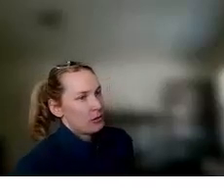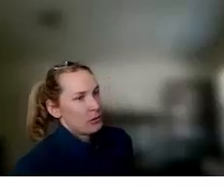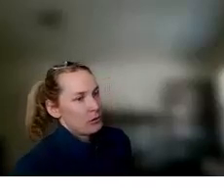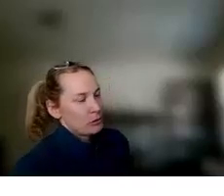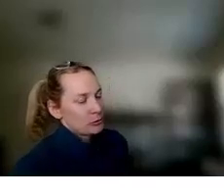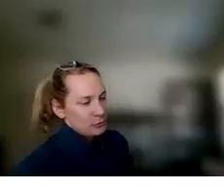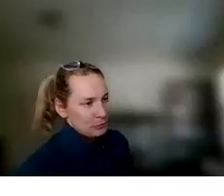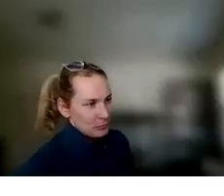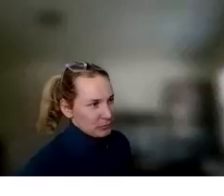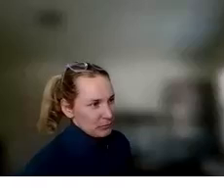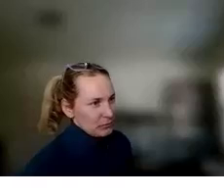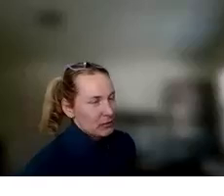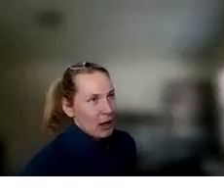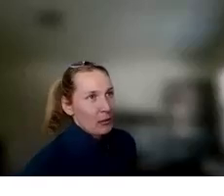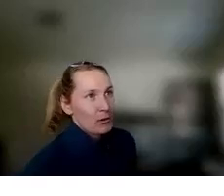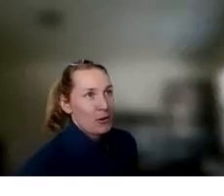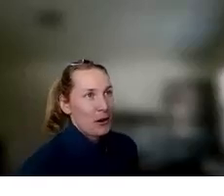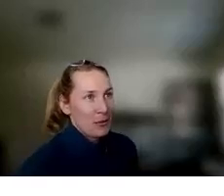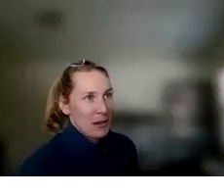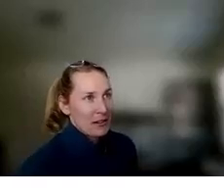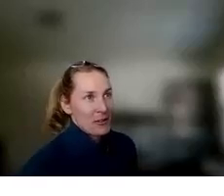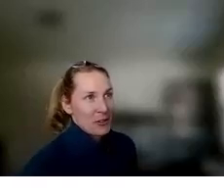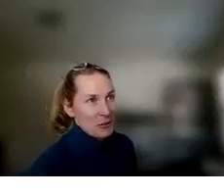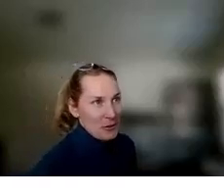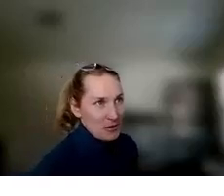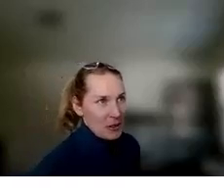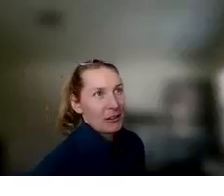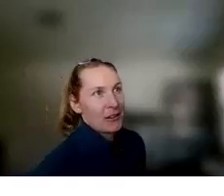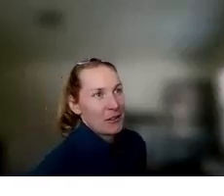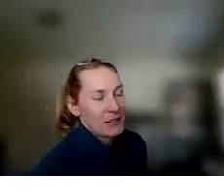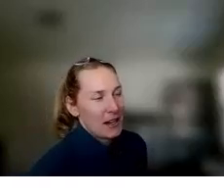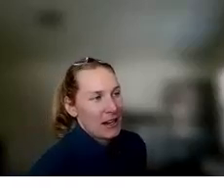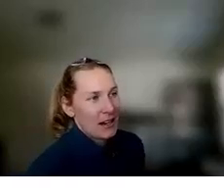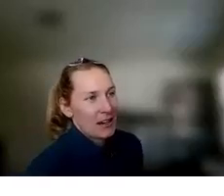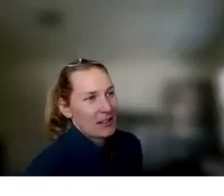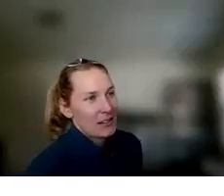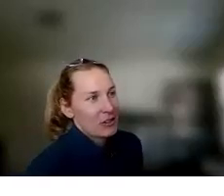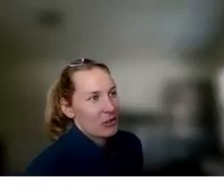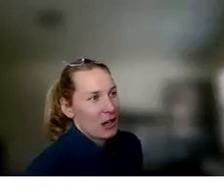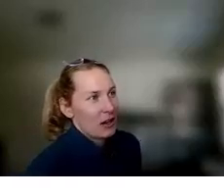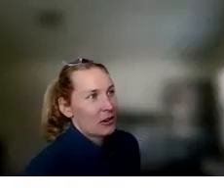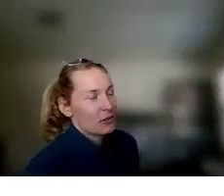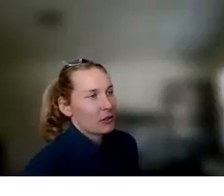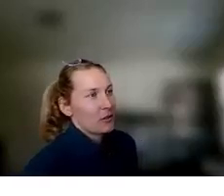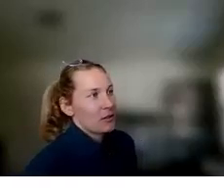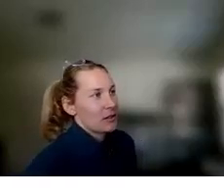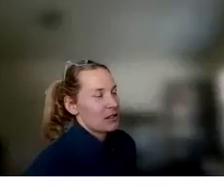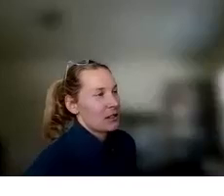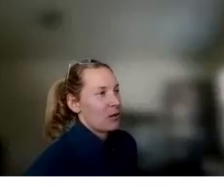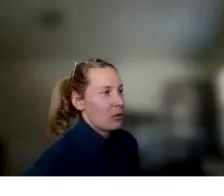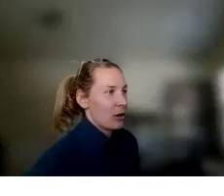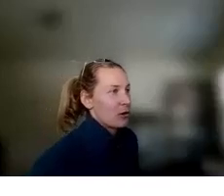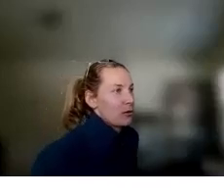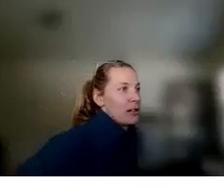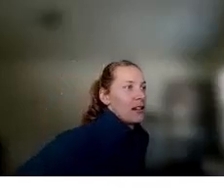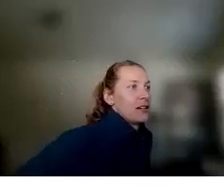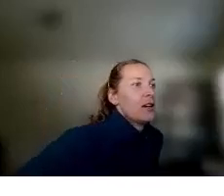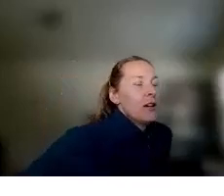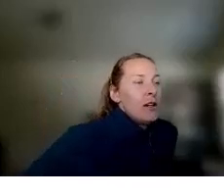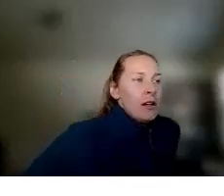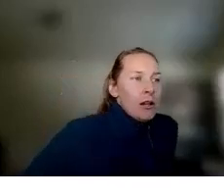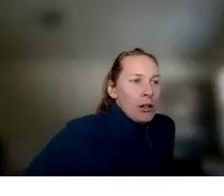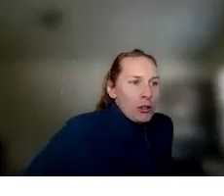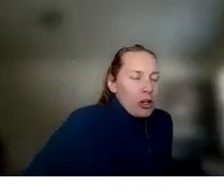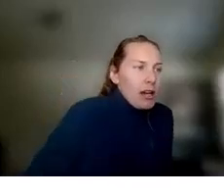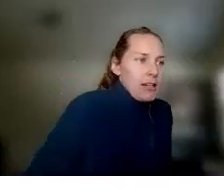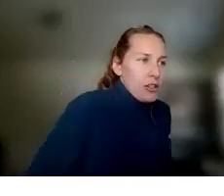time, to help you all manage your workloads and to not overload the system, we are